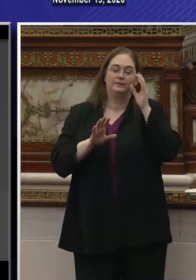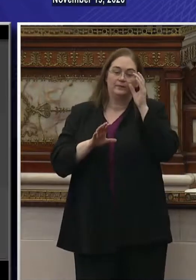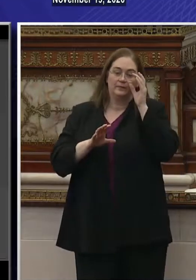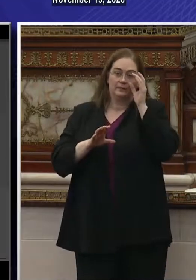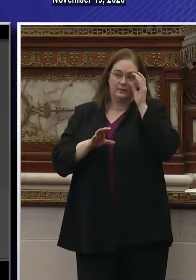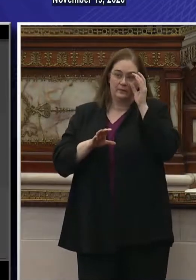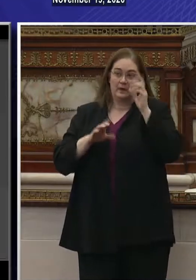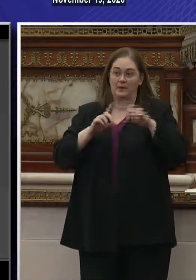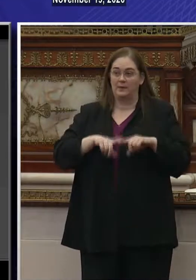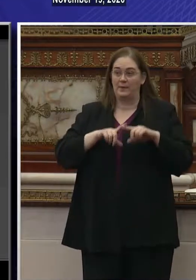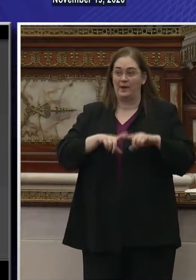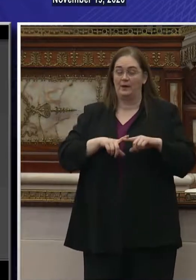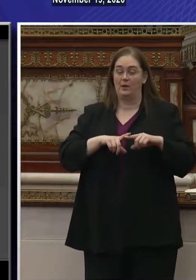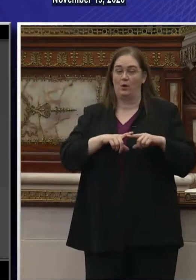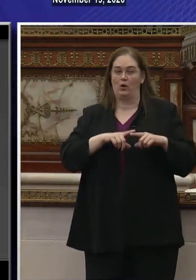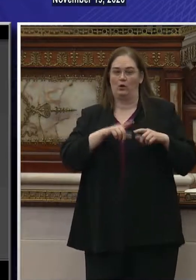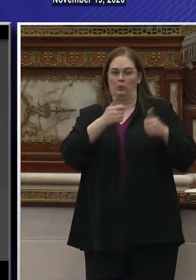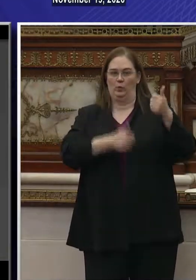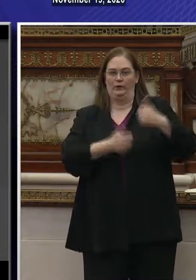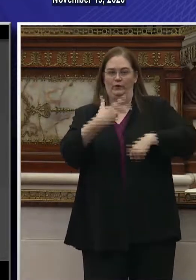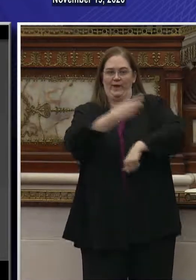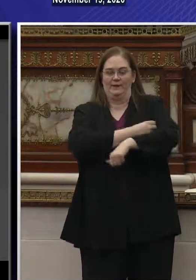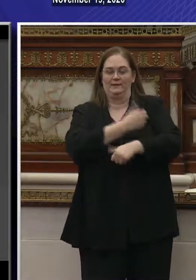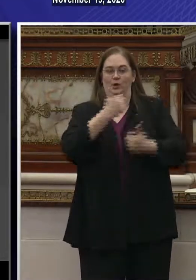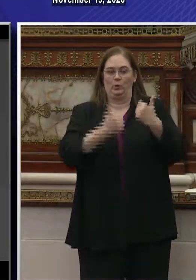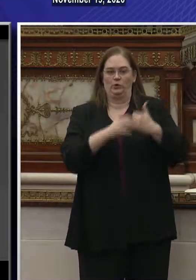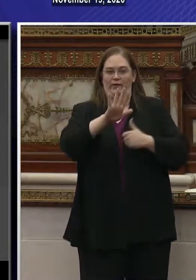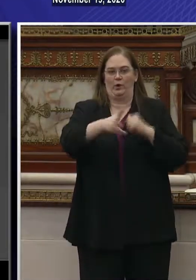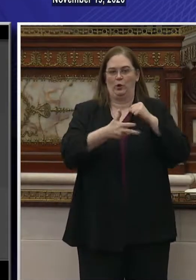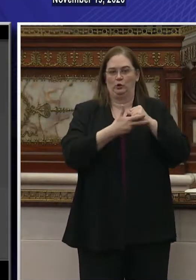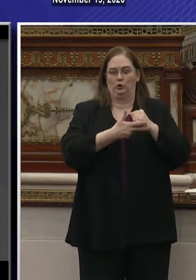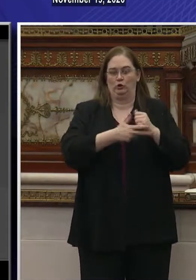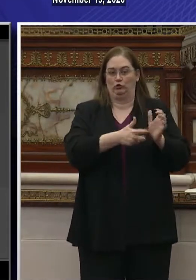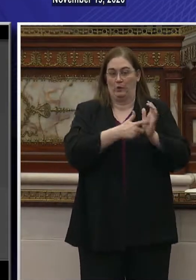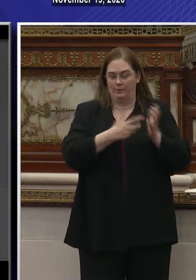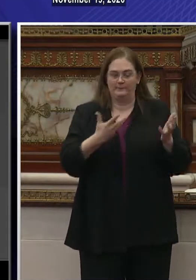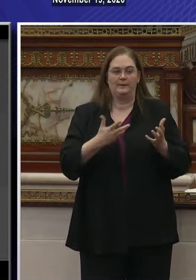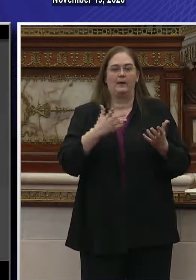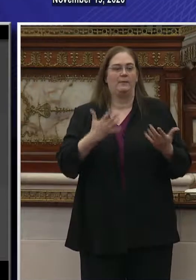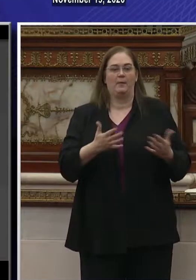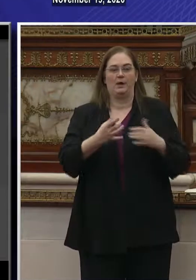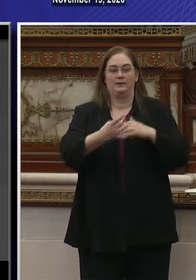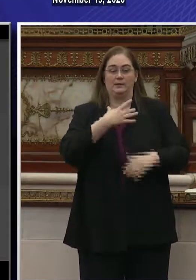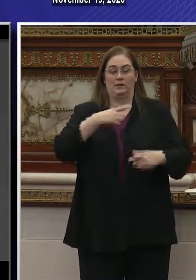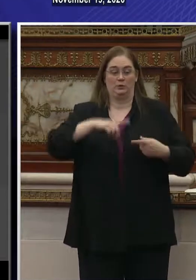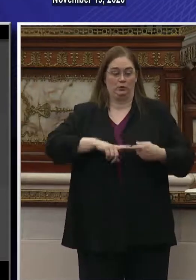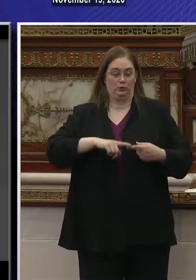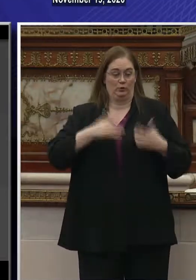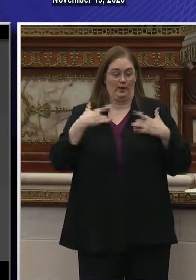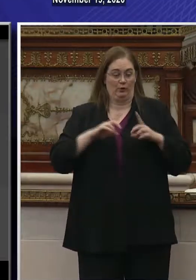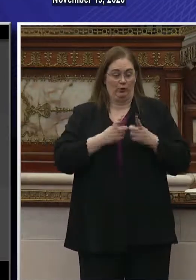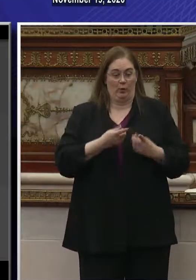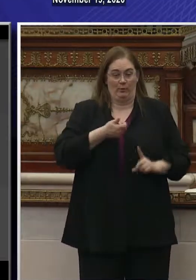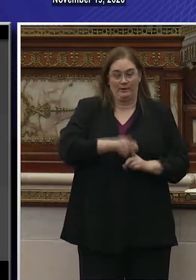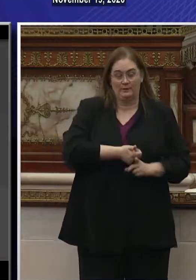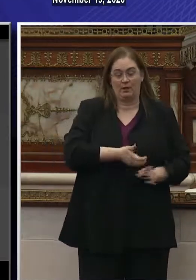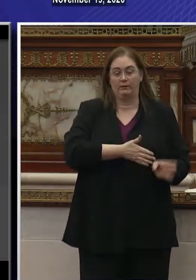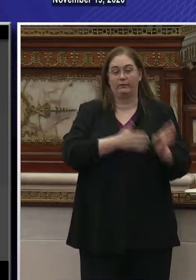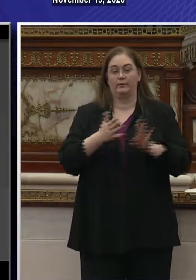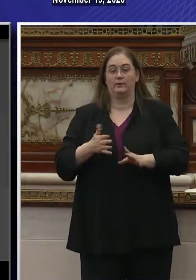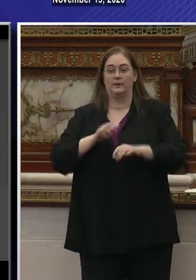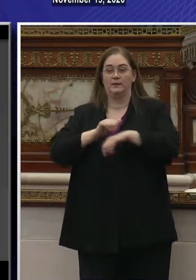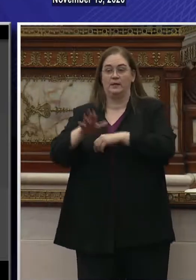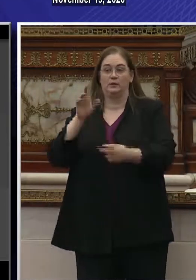depending on what the storage requirements are for that vaccine, that might be the health department itself. It might